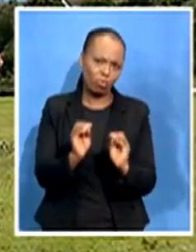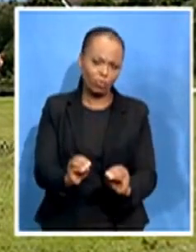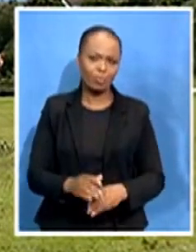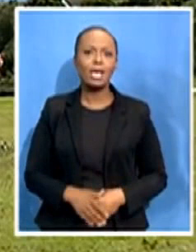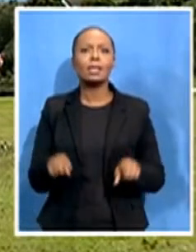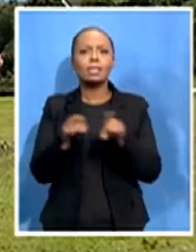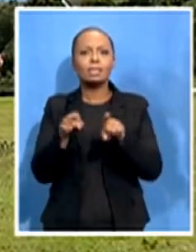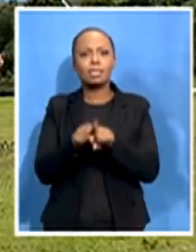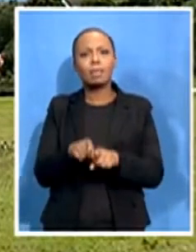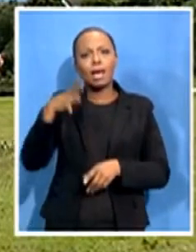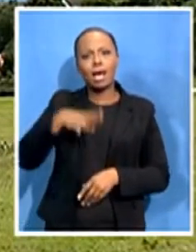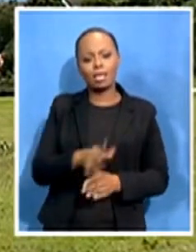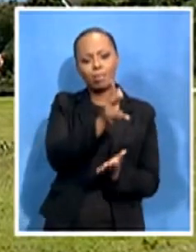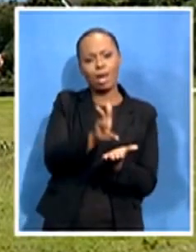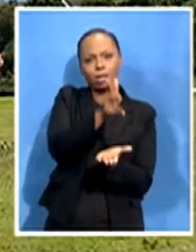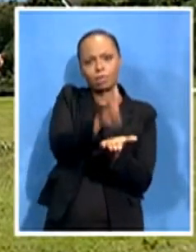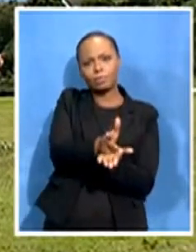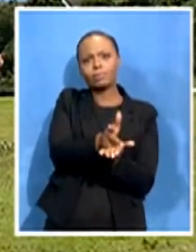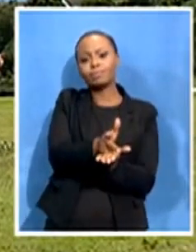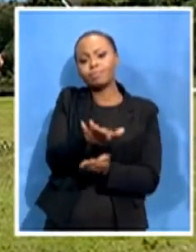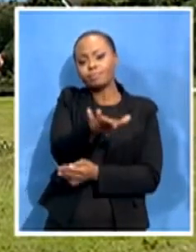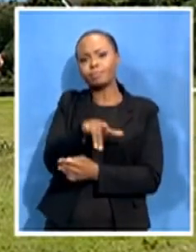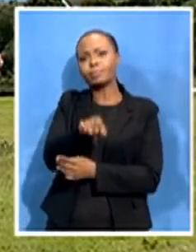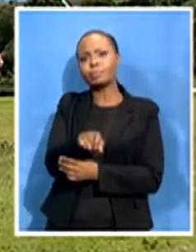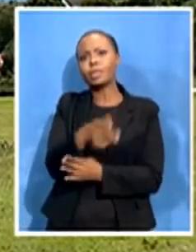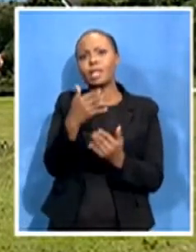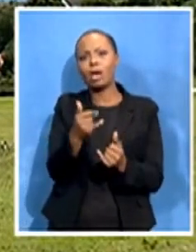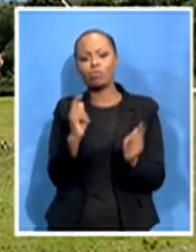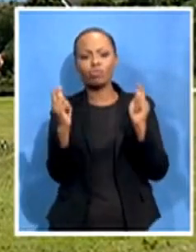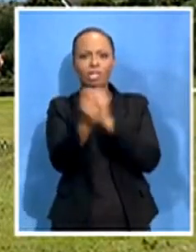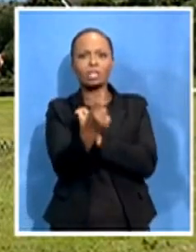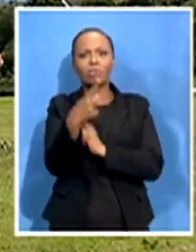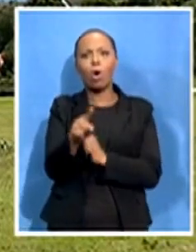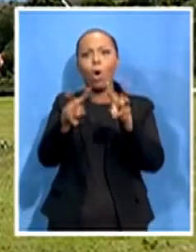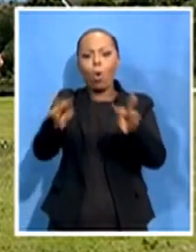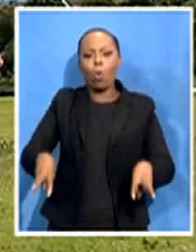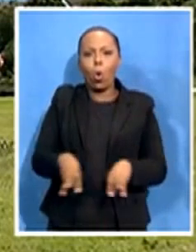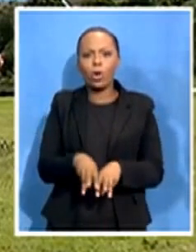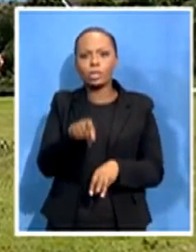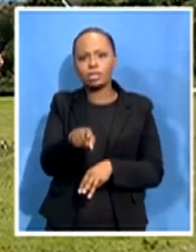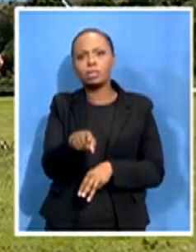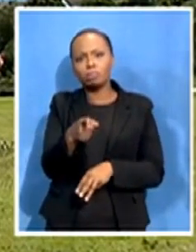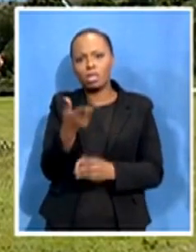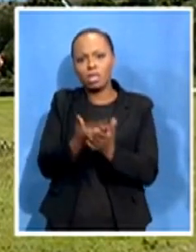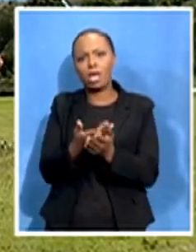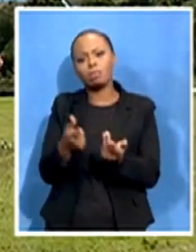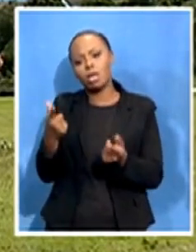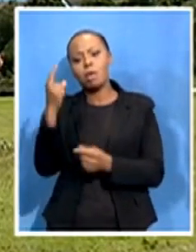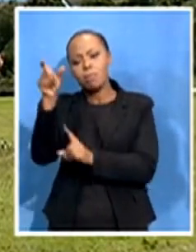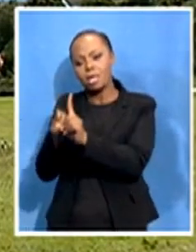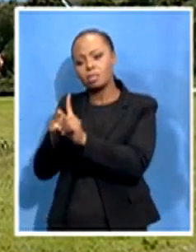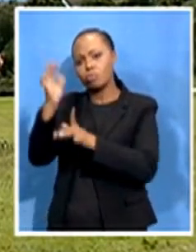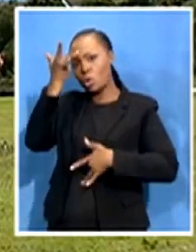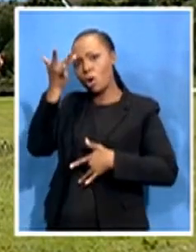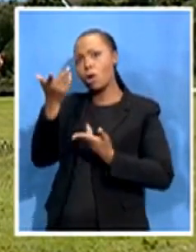Hospital, which has been converted into a COVID ward and able to house 75 patients. Then we also have the Dr. Nxiweni Field